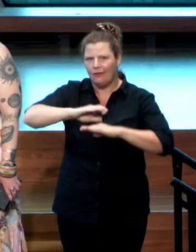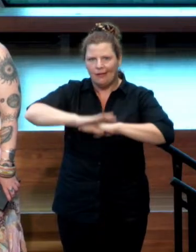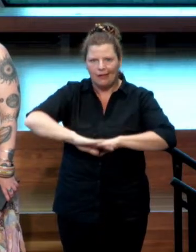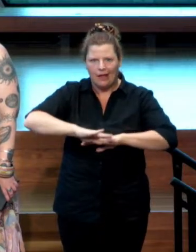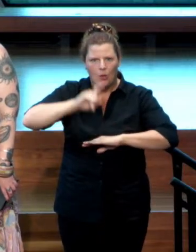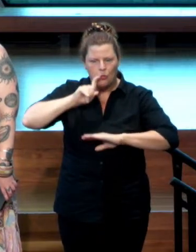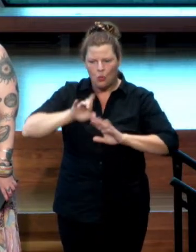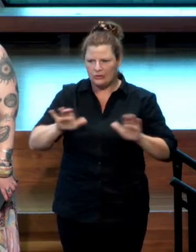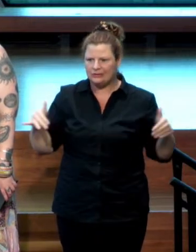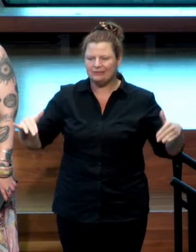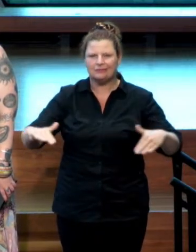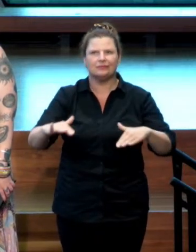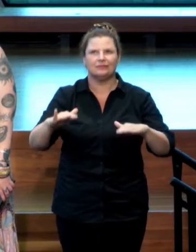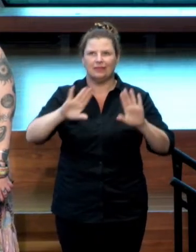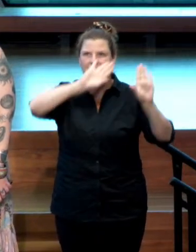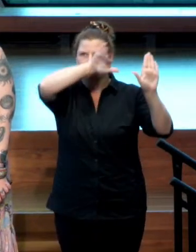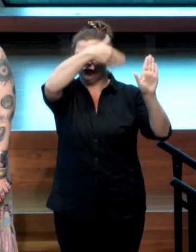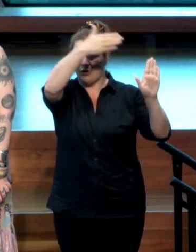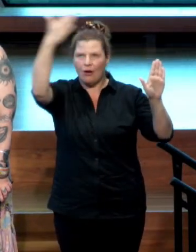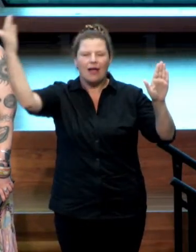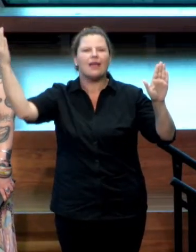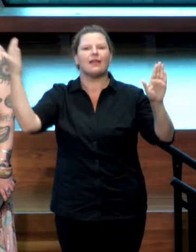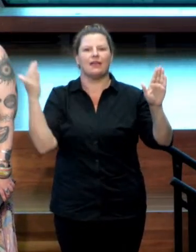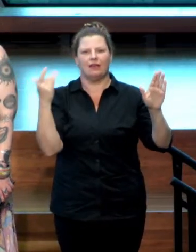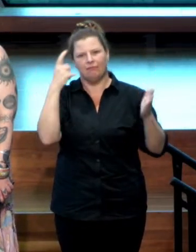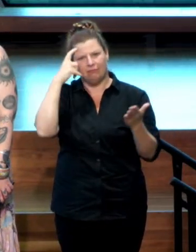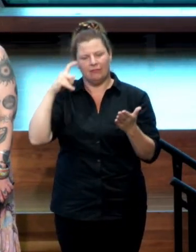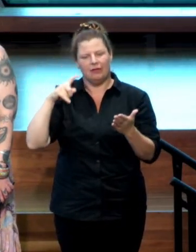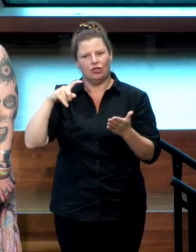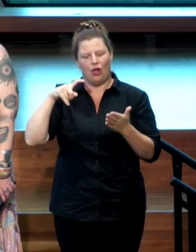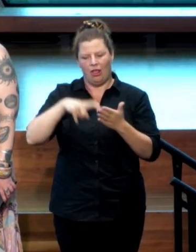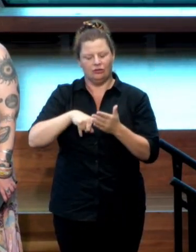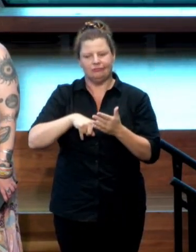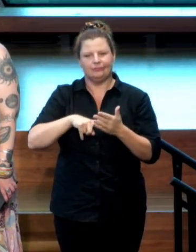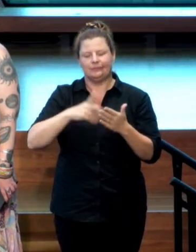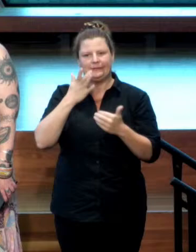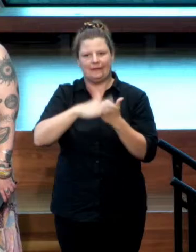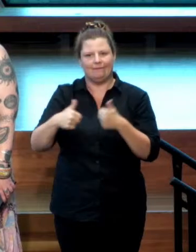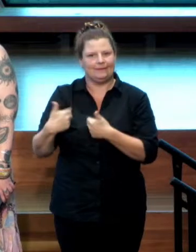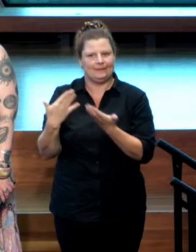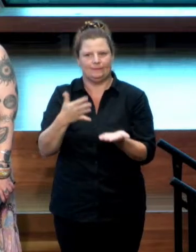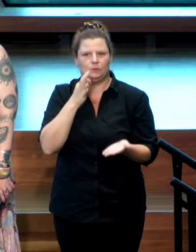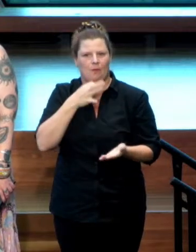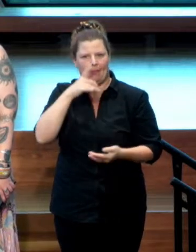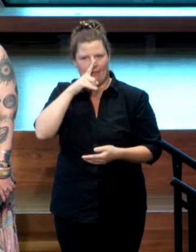and waterways and sky country, and acknowledge that sovereignty was never ceded.